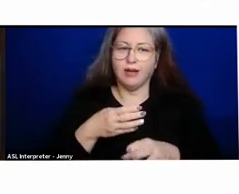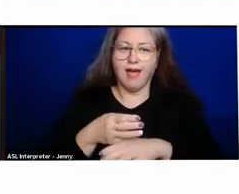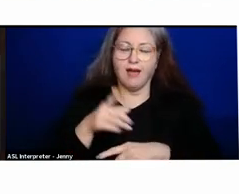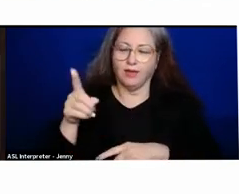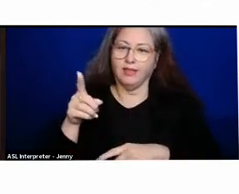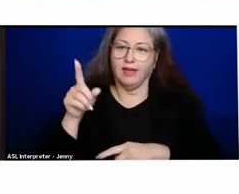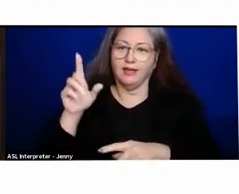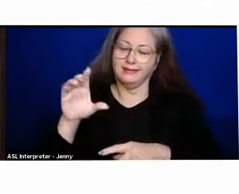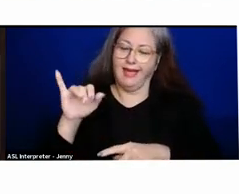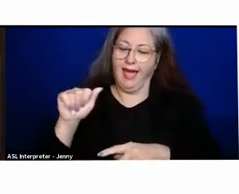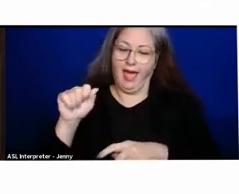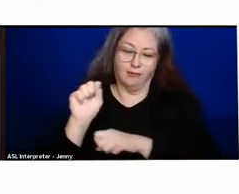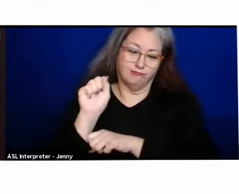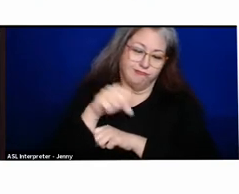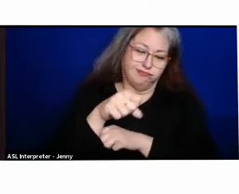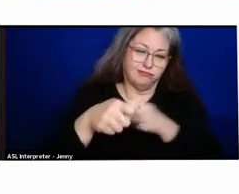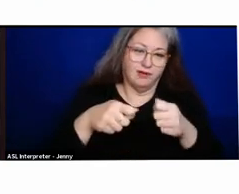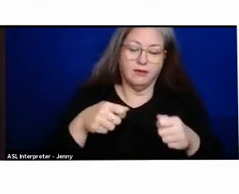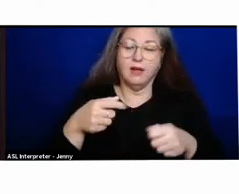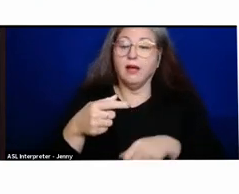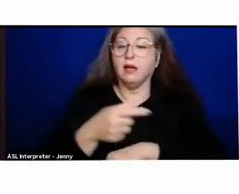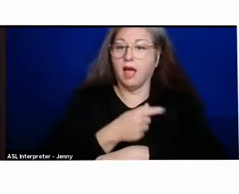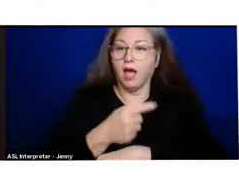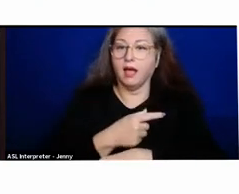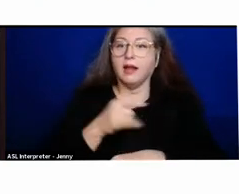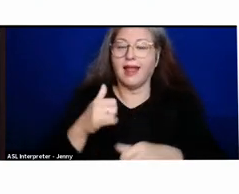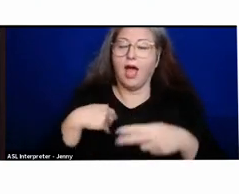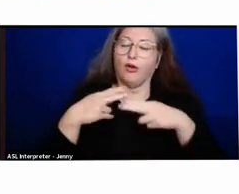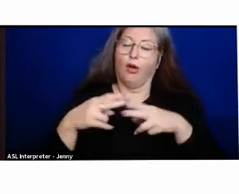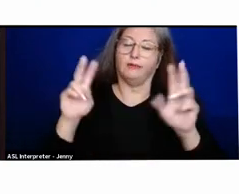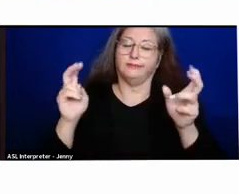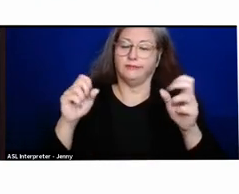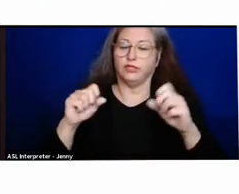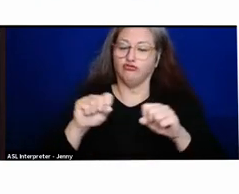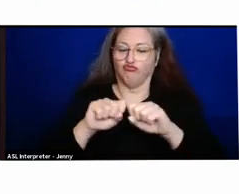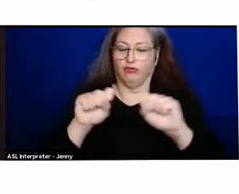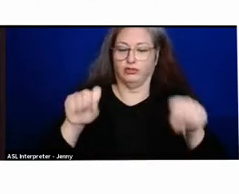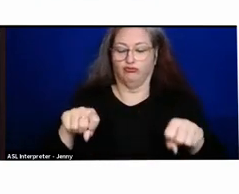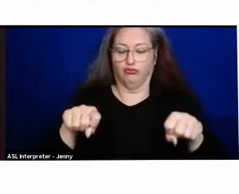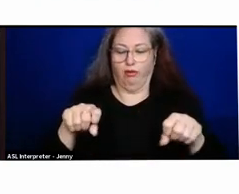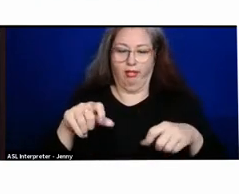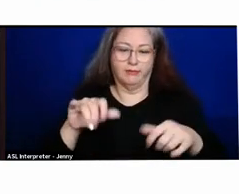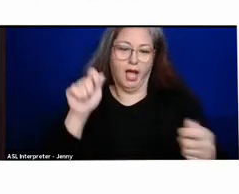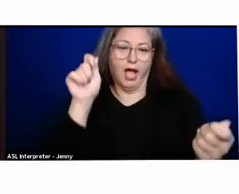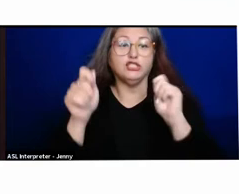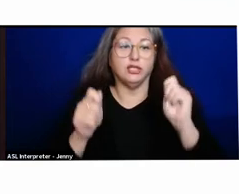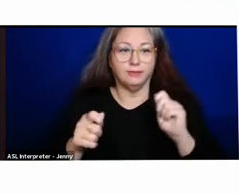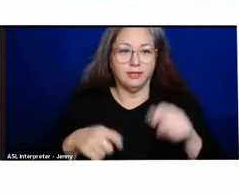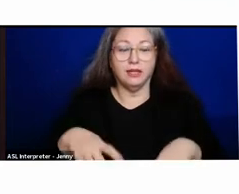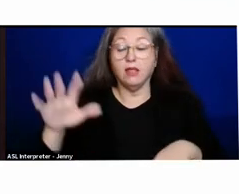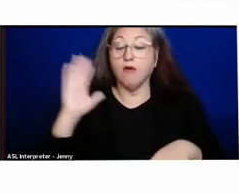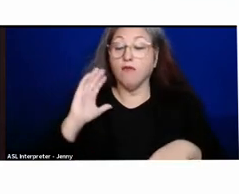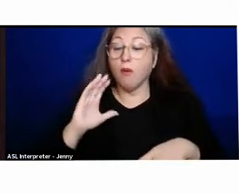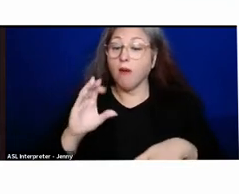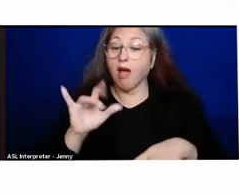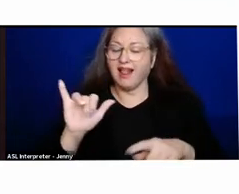by the CIA, Ghana would undergo what is called structural adjustment. To break the yoke of colonialism, former colonies such